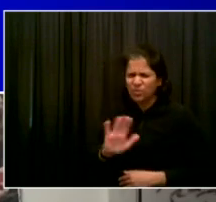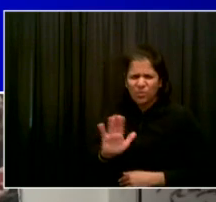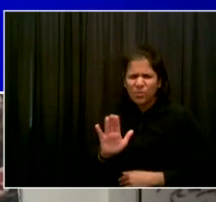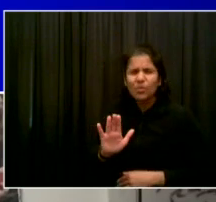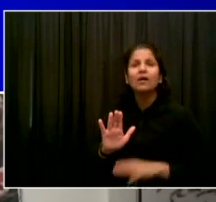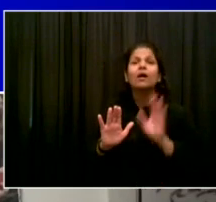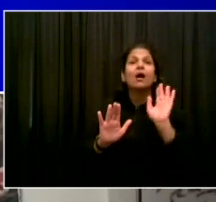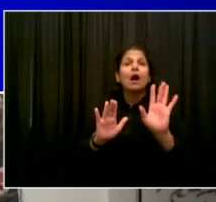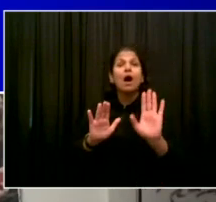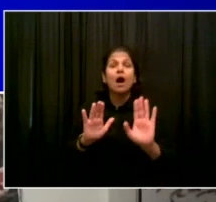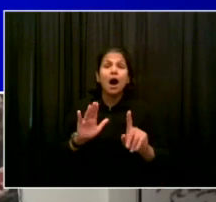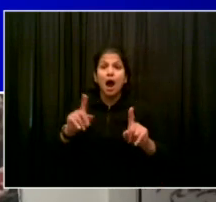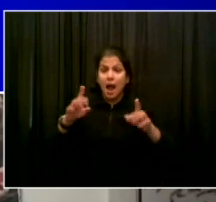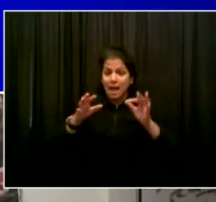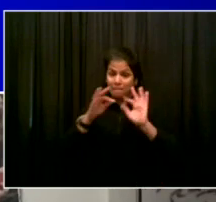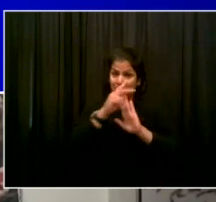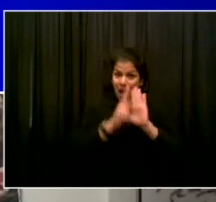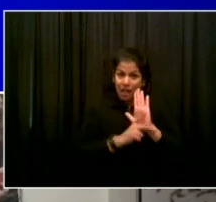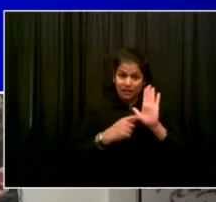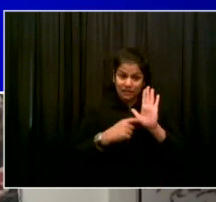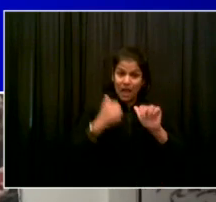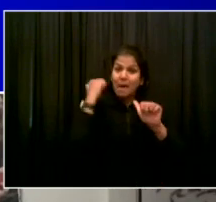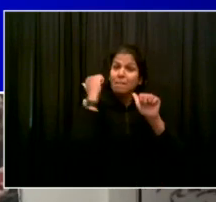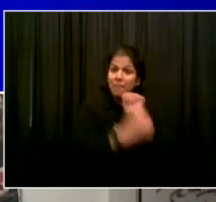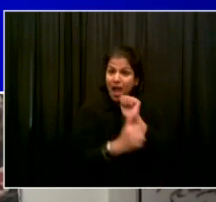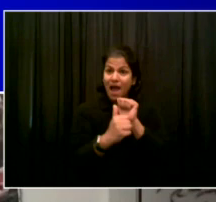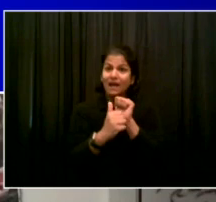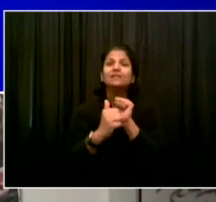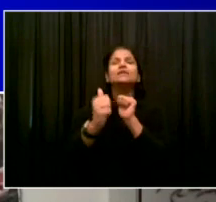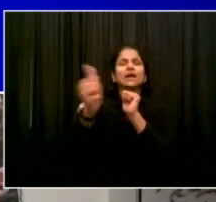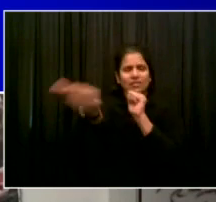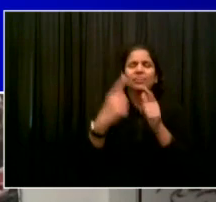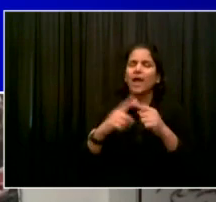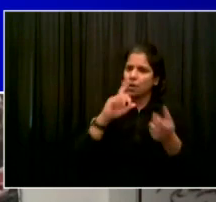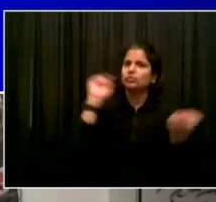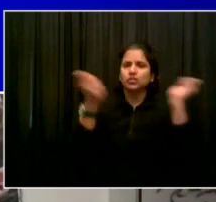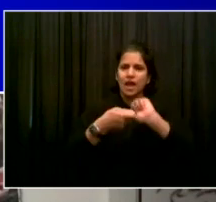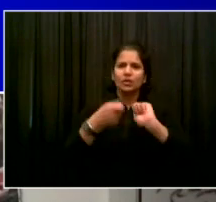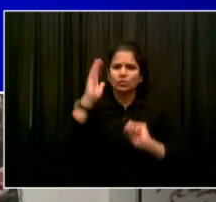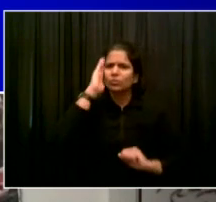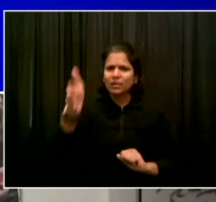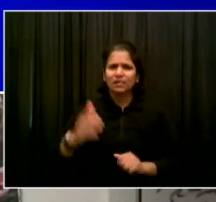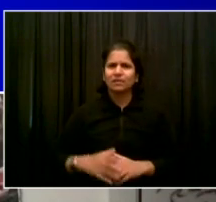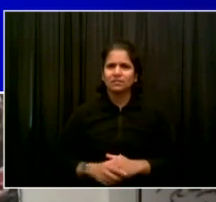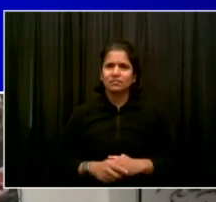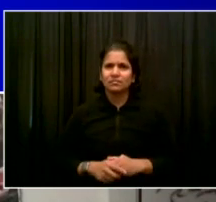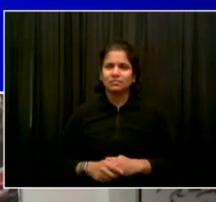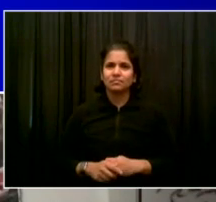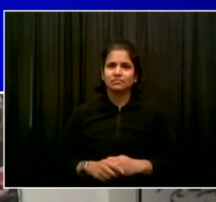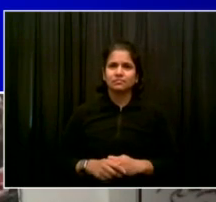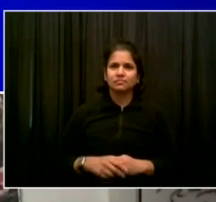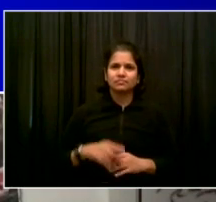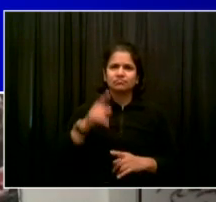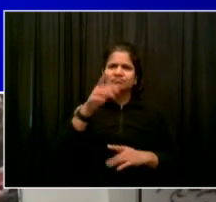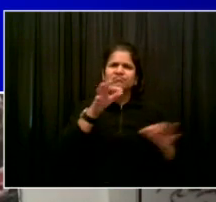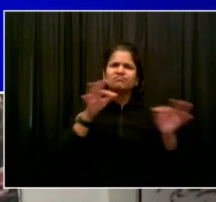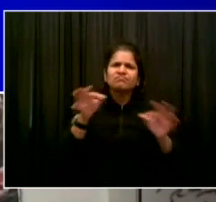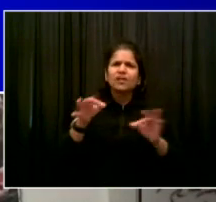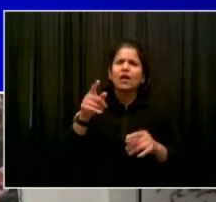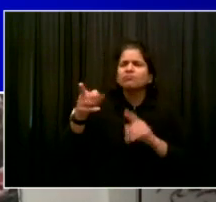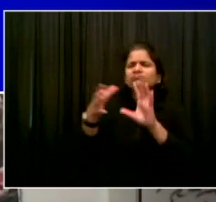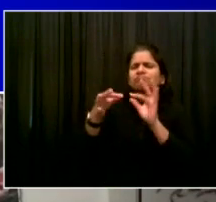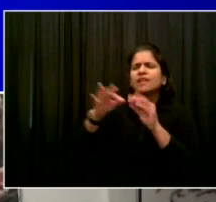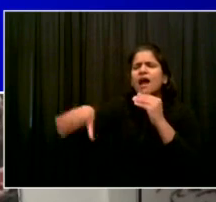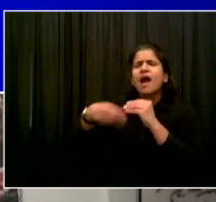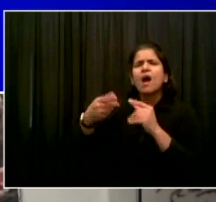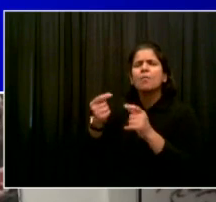hear your perspective on why to keep fighting, even though we're hearing dire warnings. Well, it's a